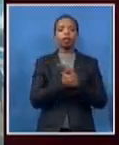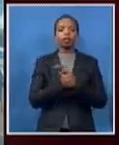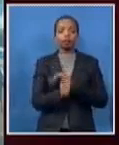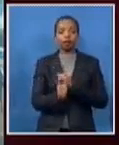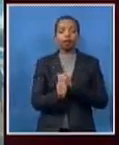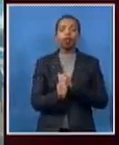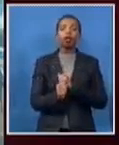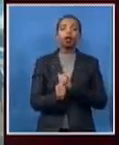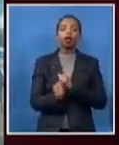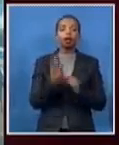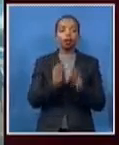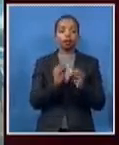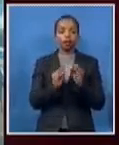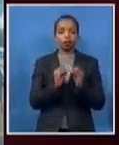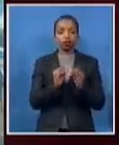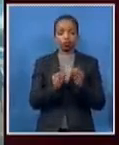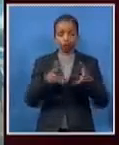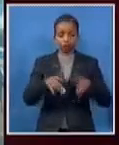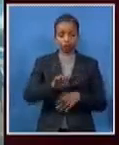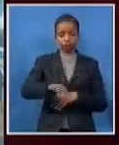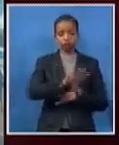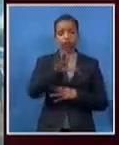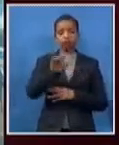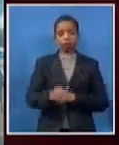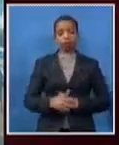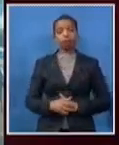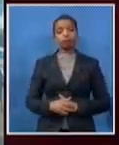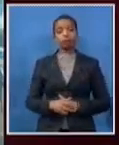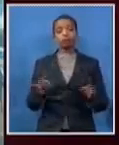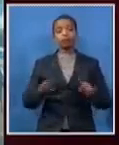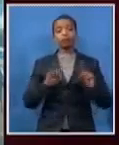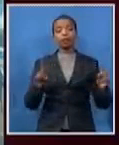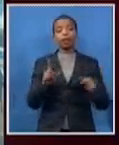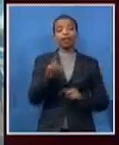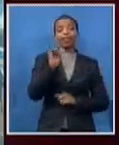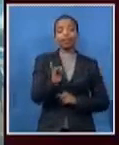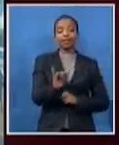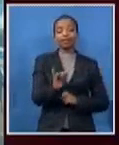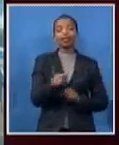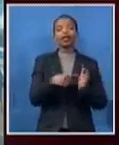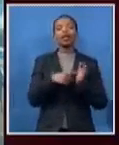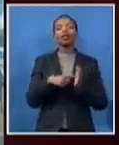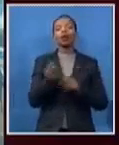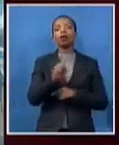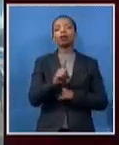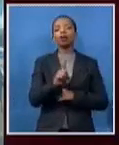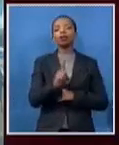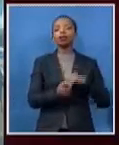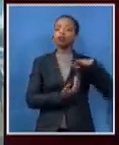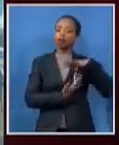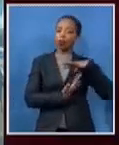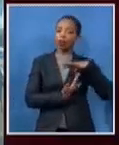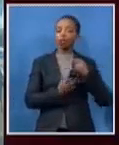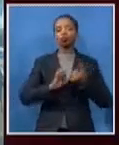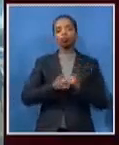that requires a willingness to try something new, and that will require some